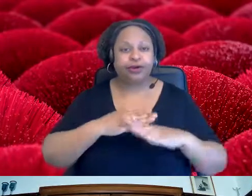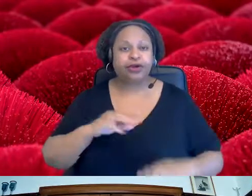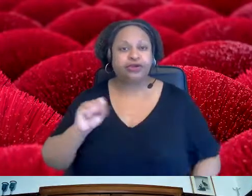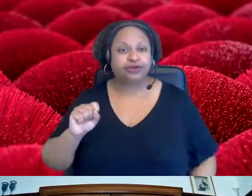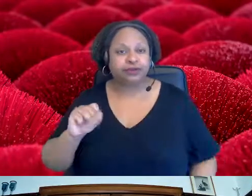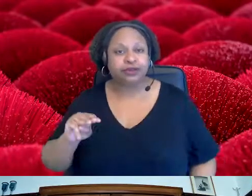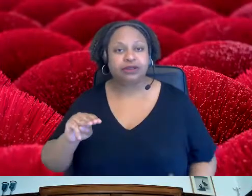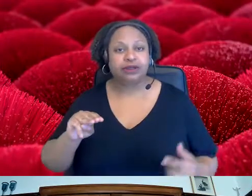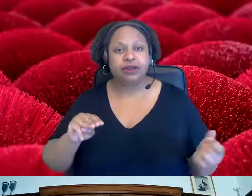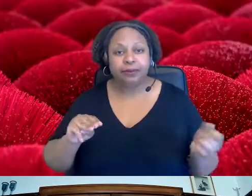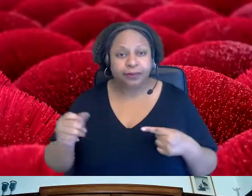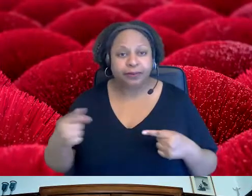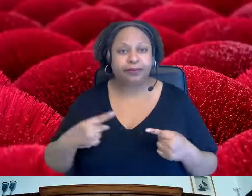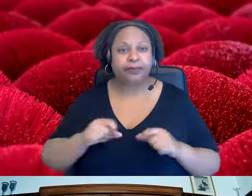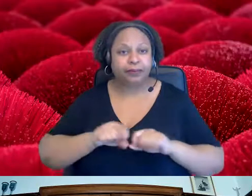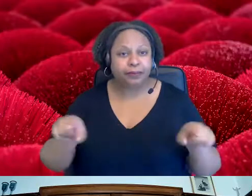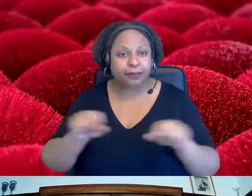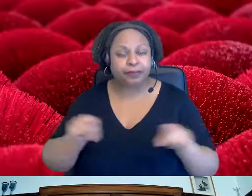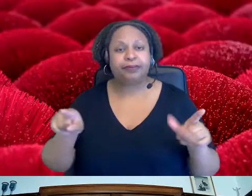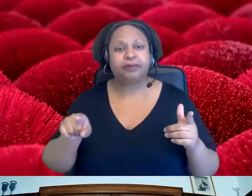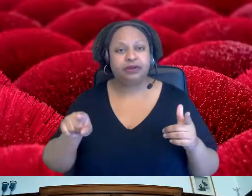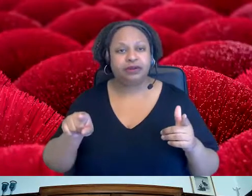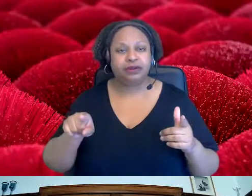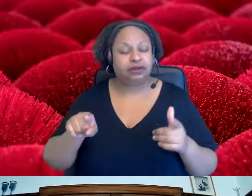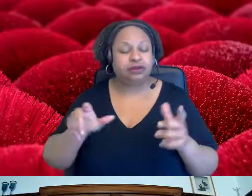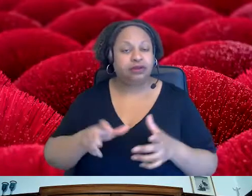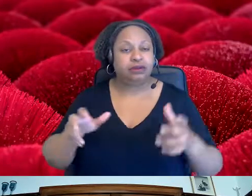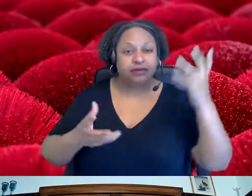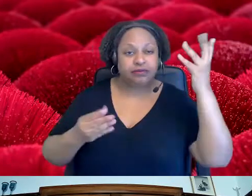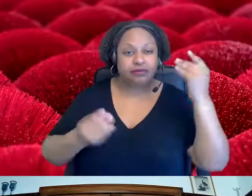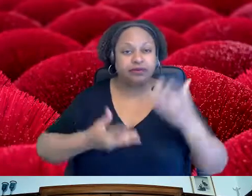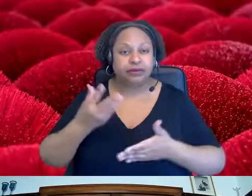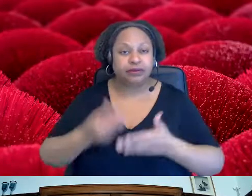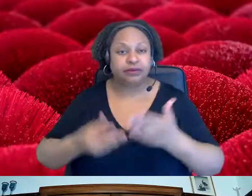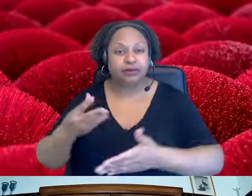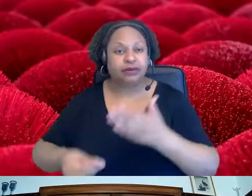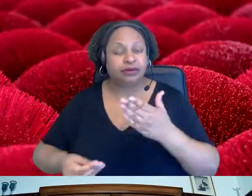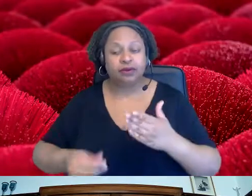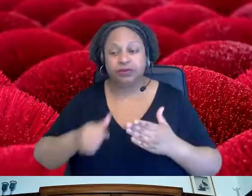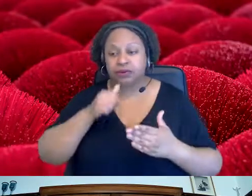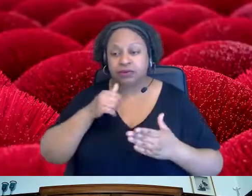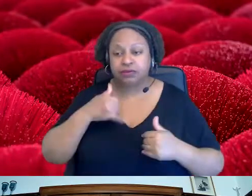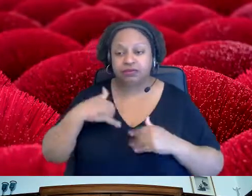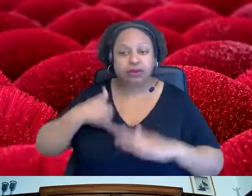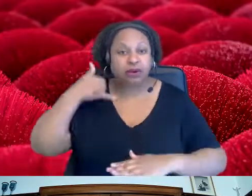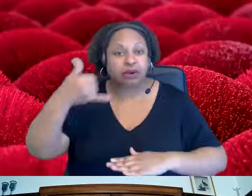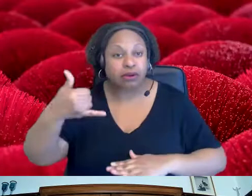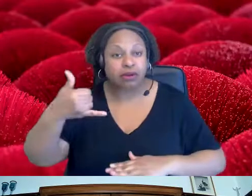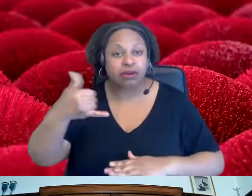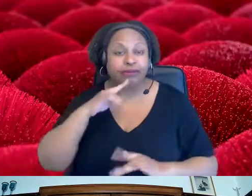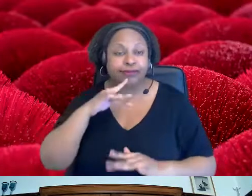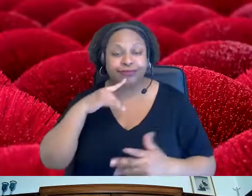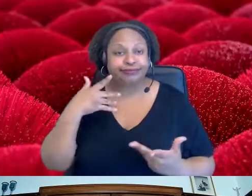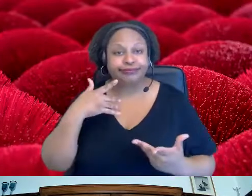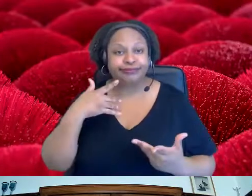where a lot is constantly being lost. We don't pick up the phone. We don't, you know, to, it's back and